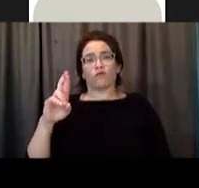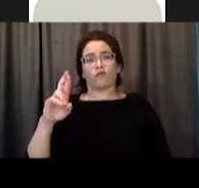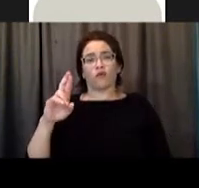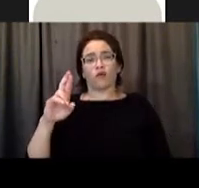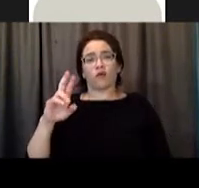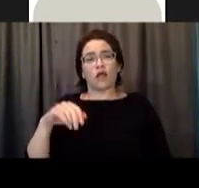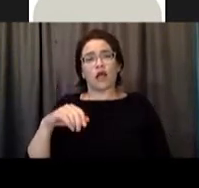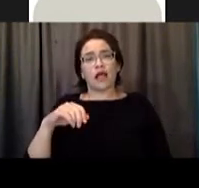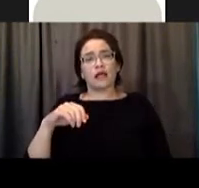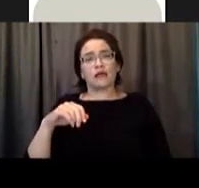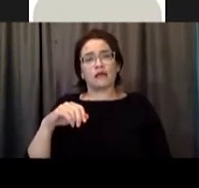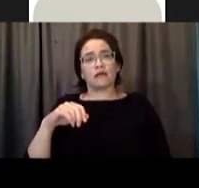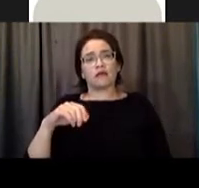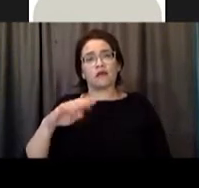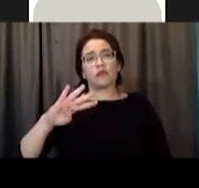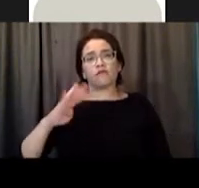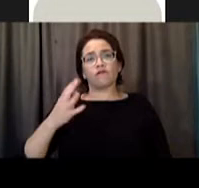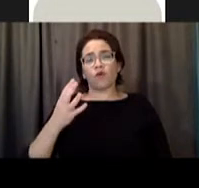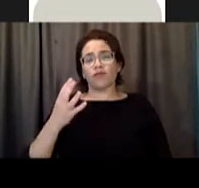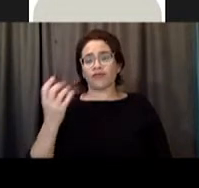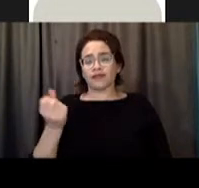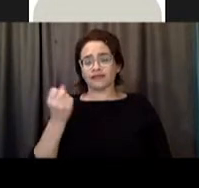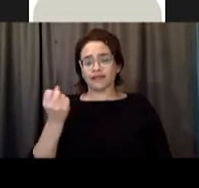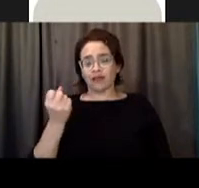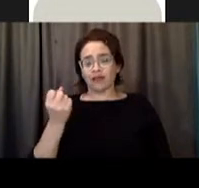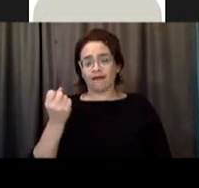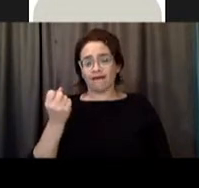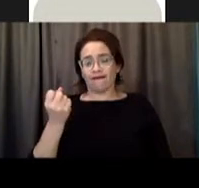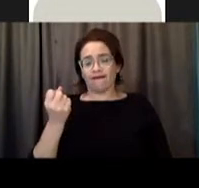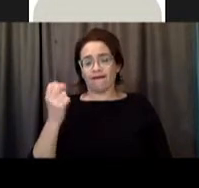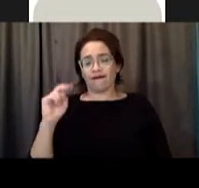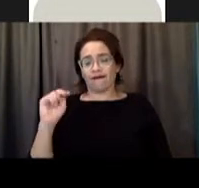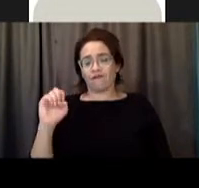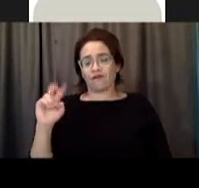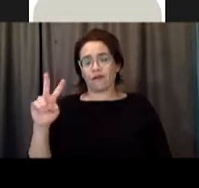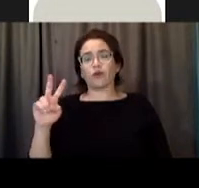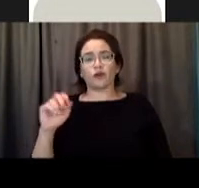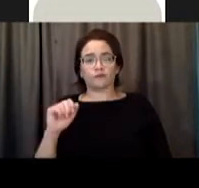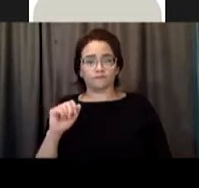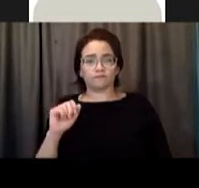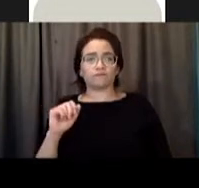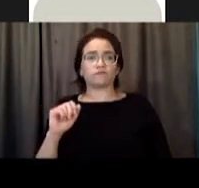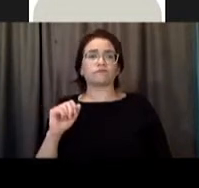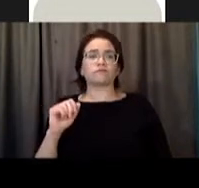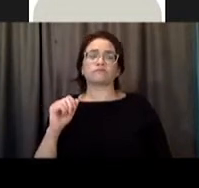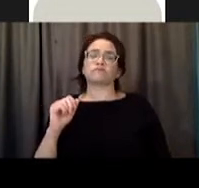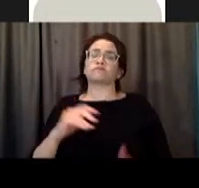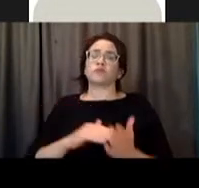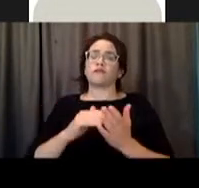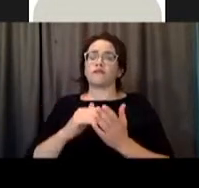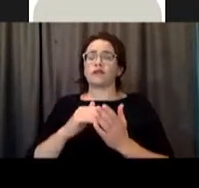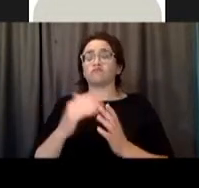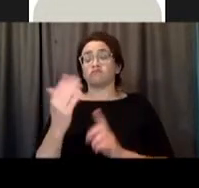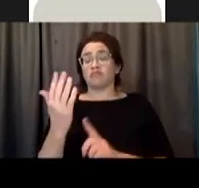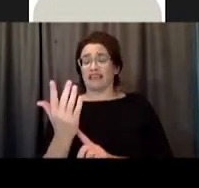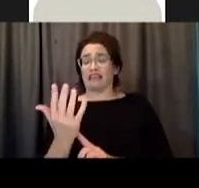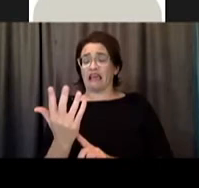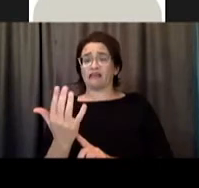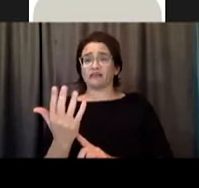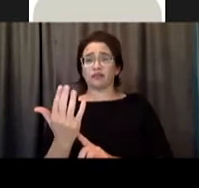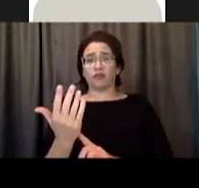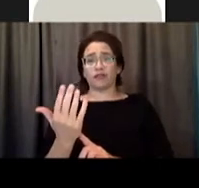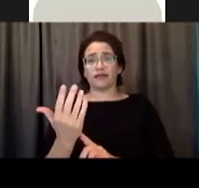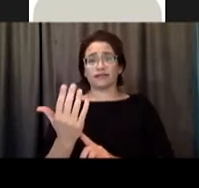happen in each family home and include a moment of silence and the lighting of candles placed in window sills. So